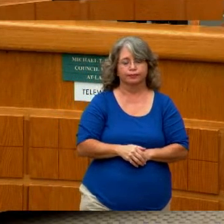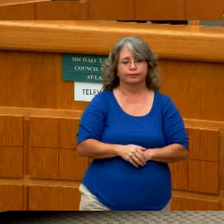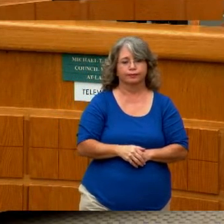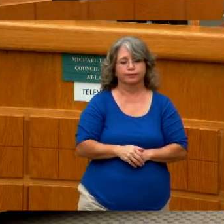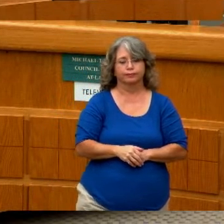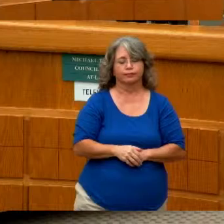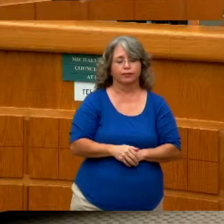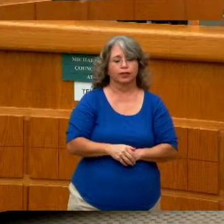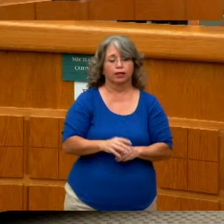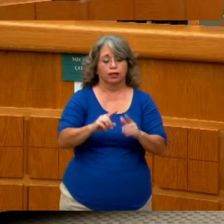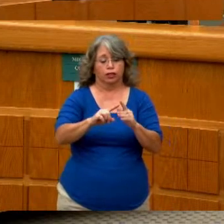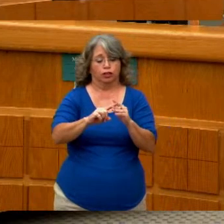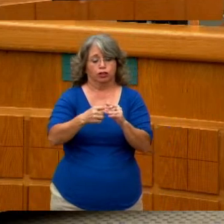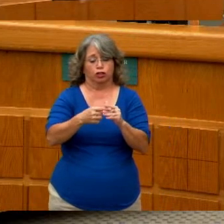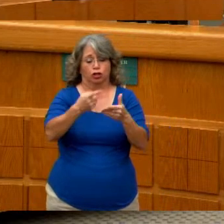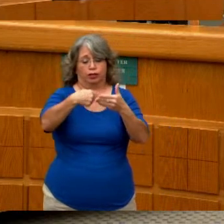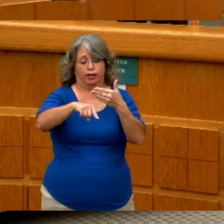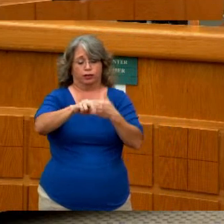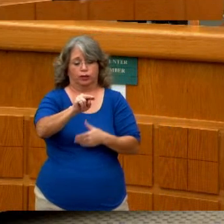826-7238.